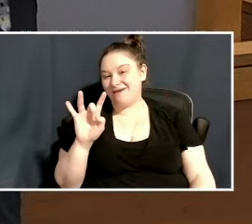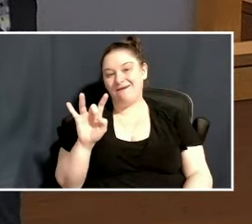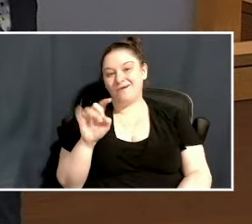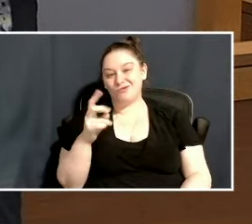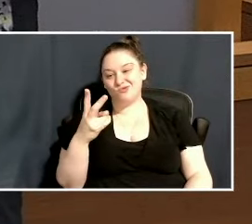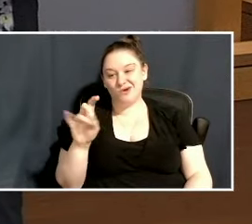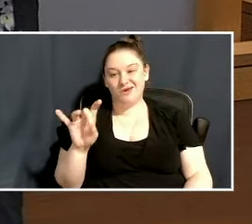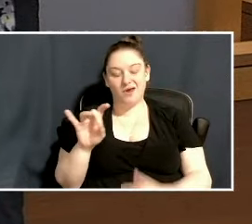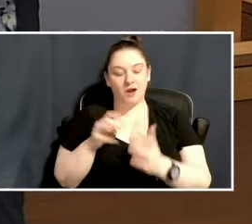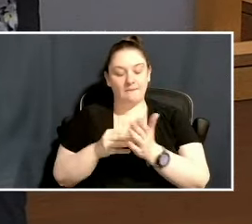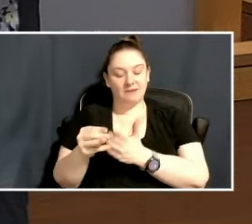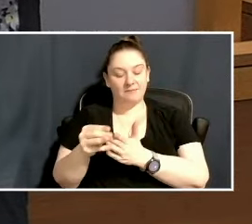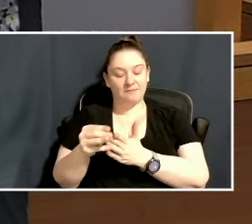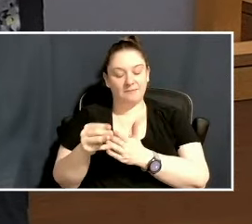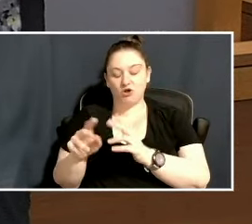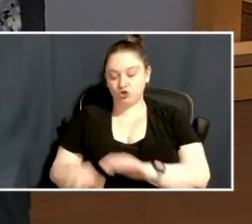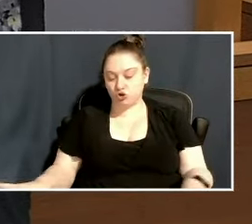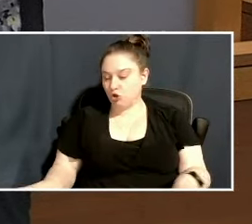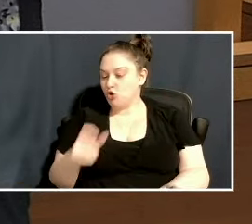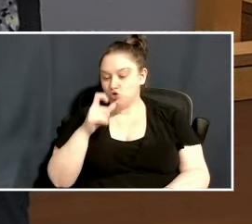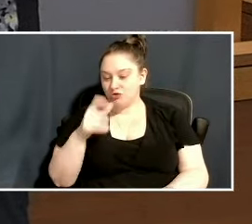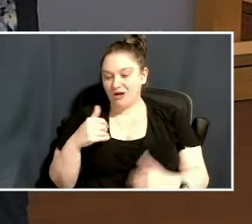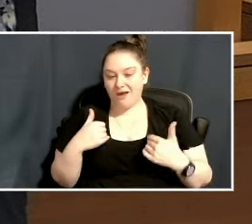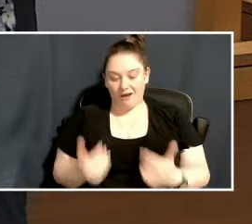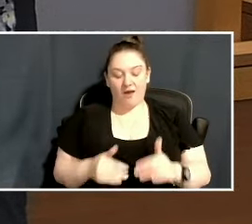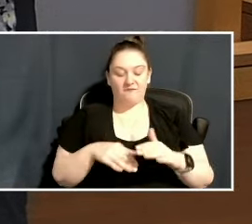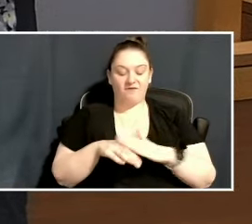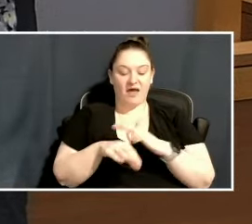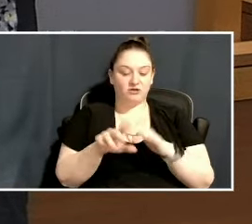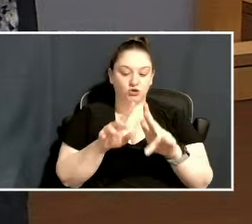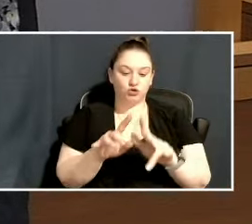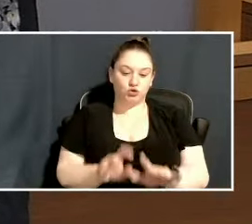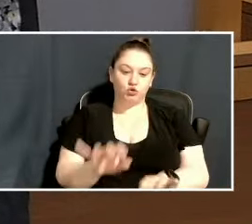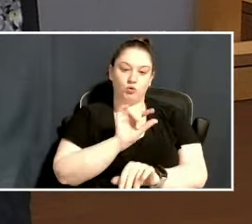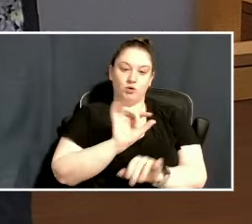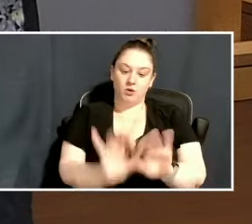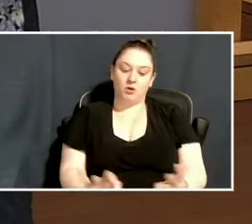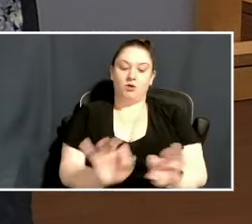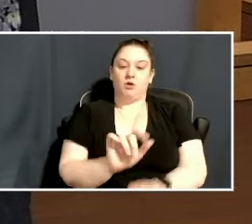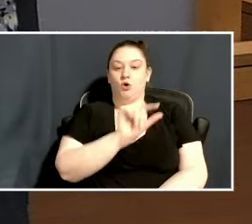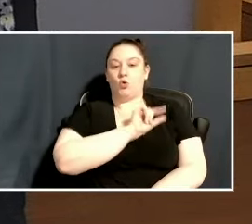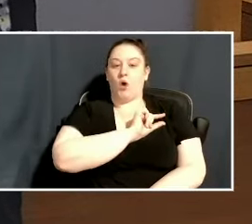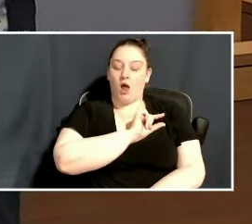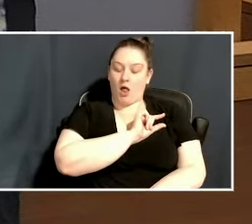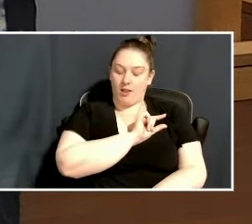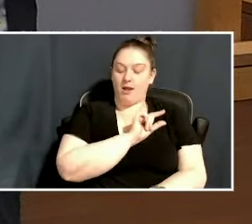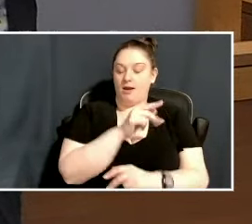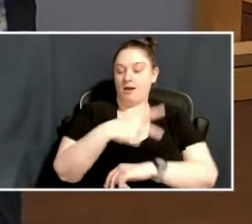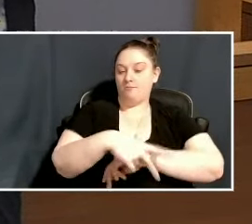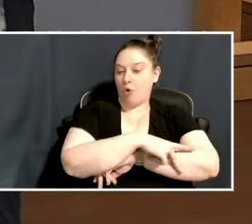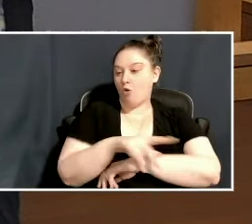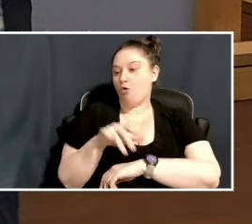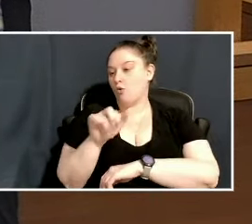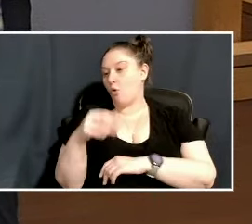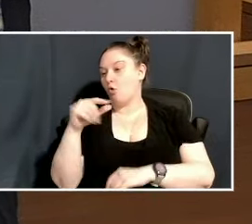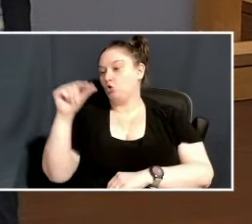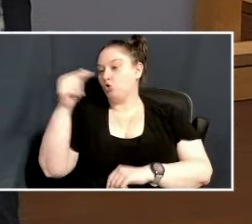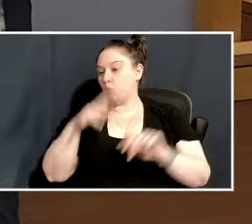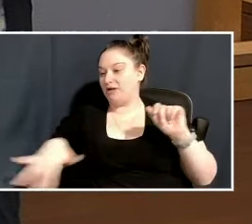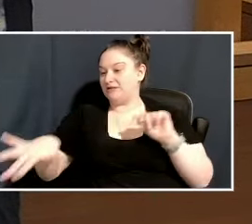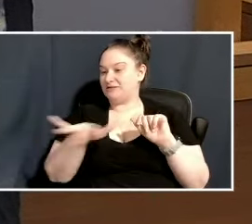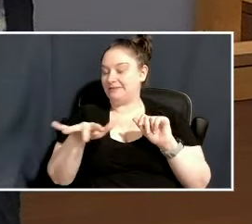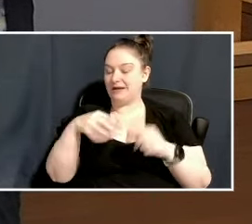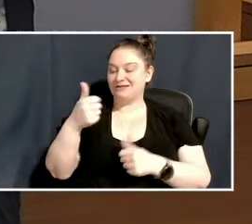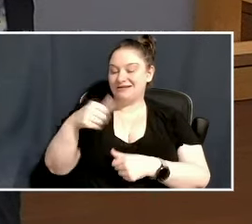not have access to a quality park or green space within a 10-minute walk of home. And whereas